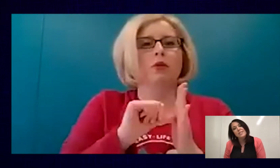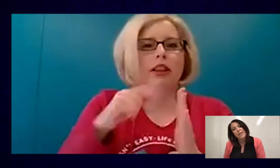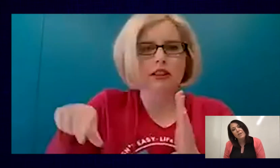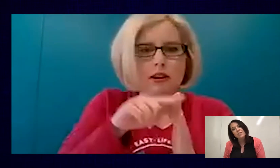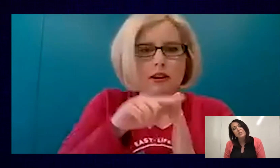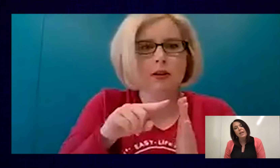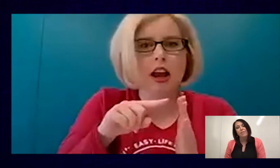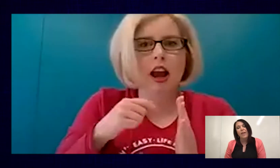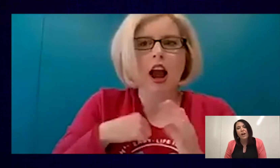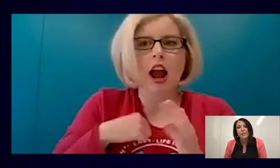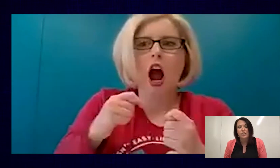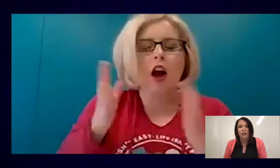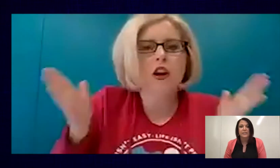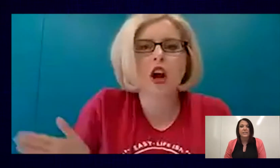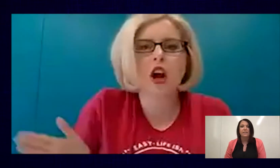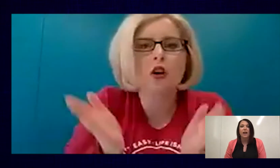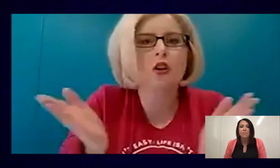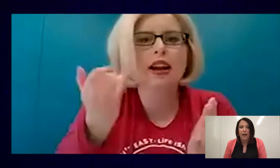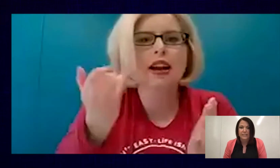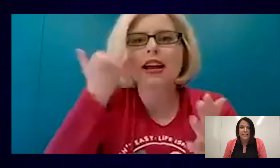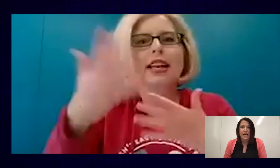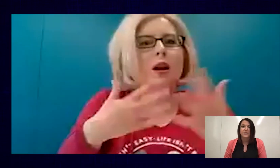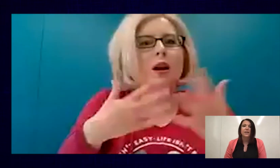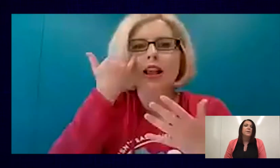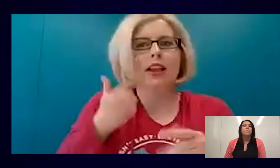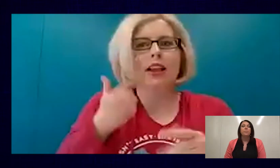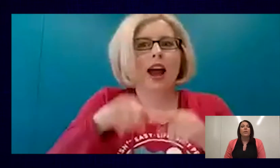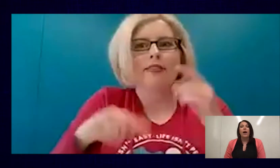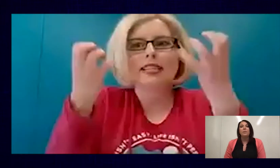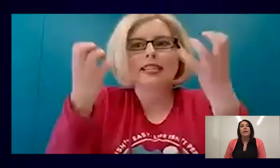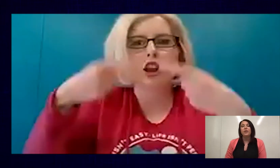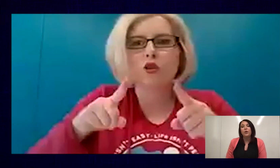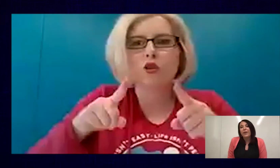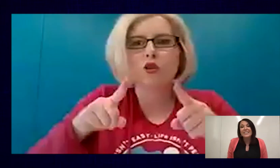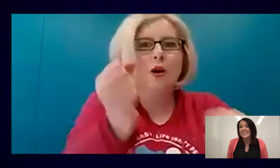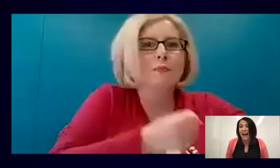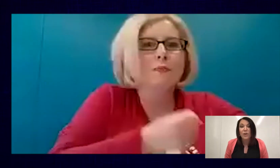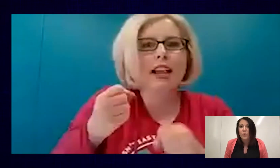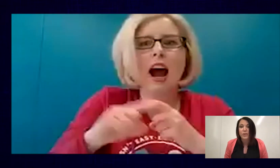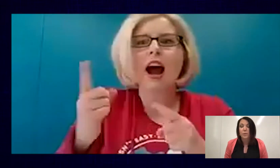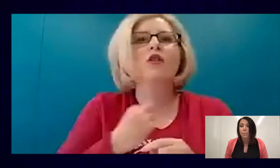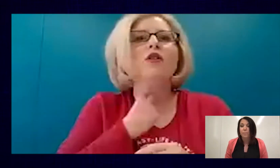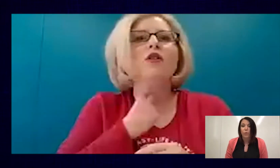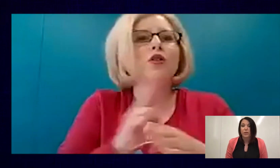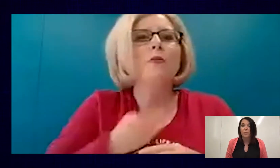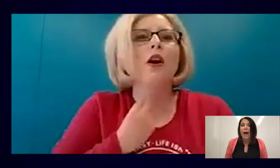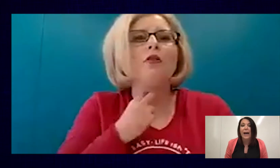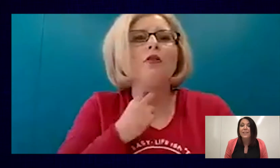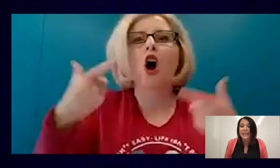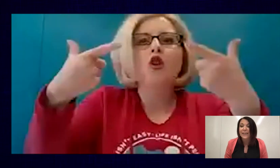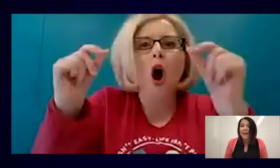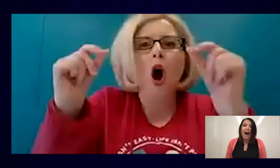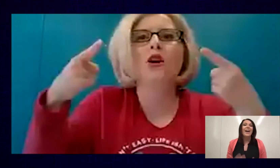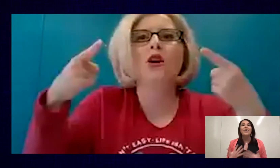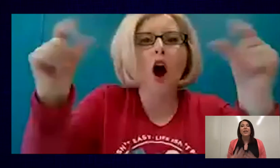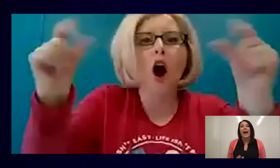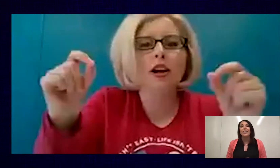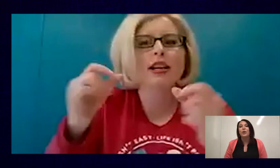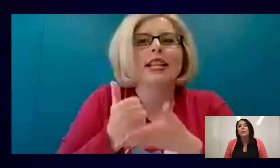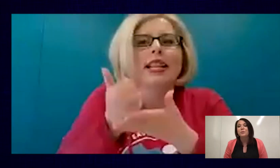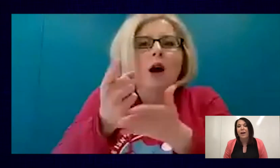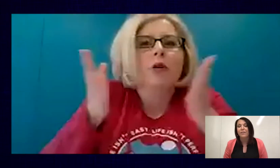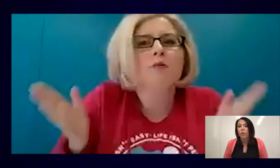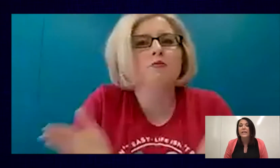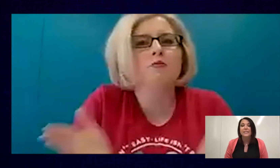their skills, their endurance, their mindset. I mean, you can't saddle when you're paddling. I actually had